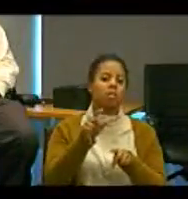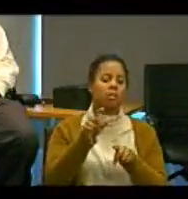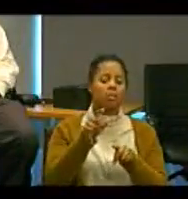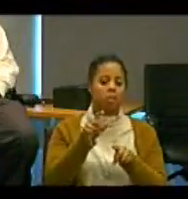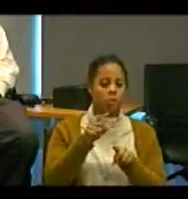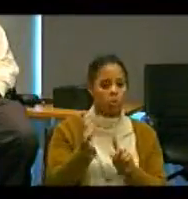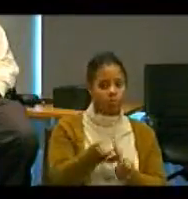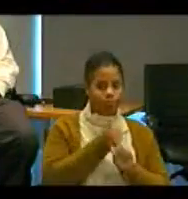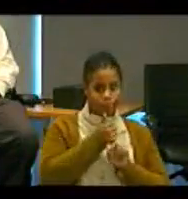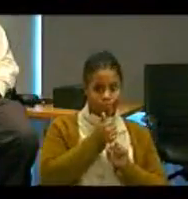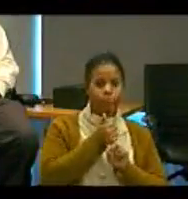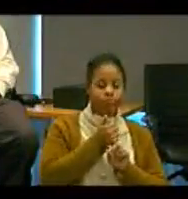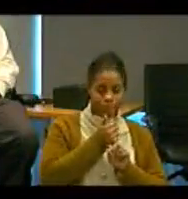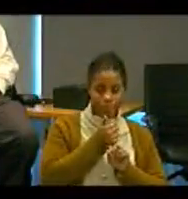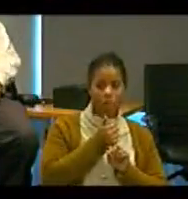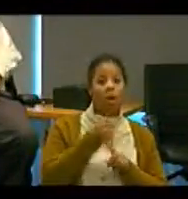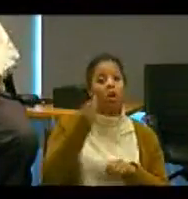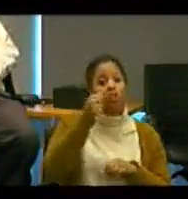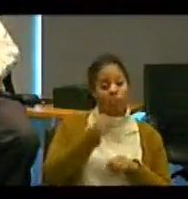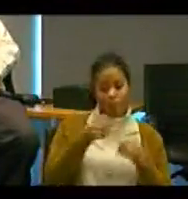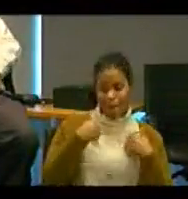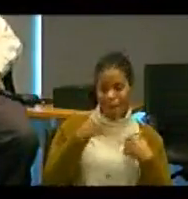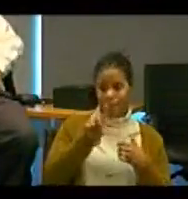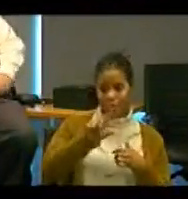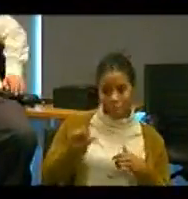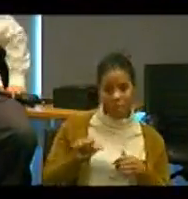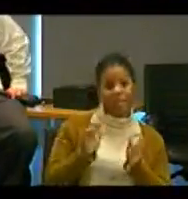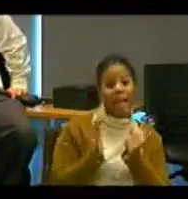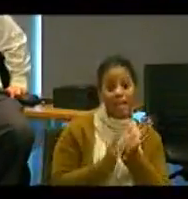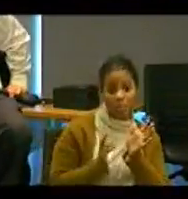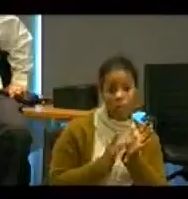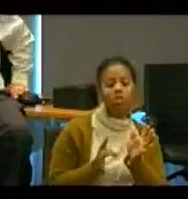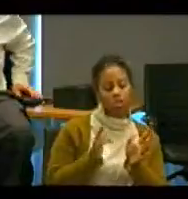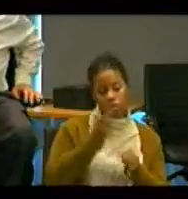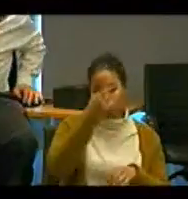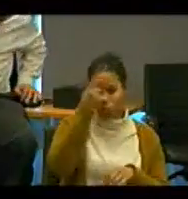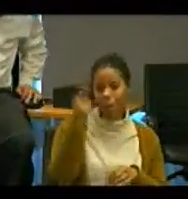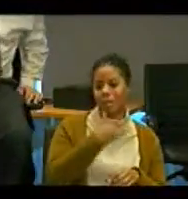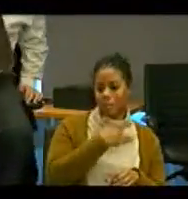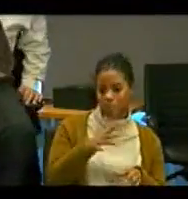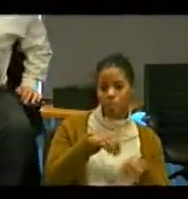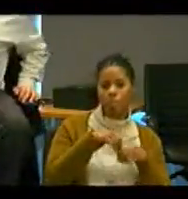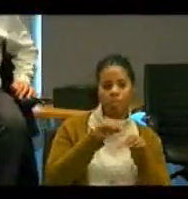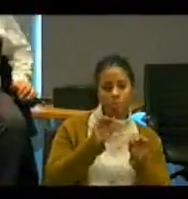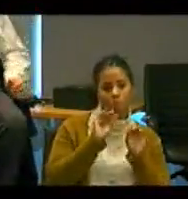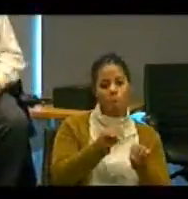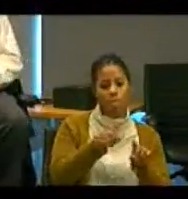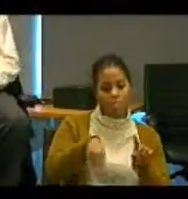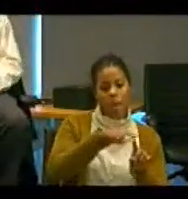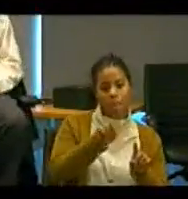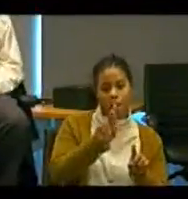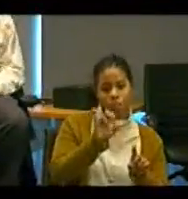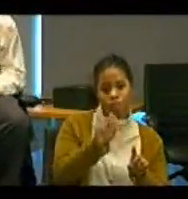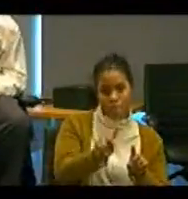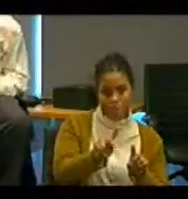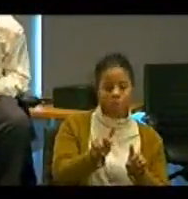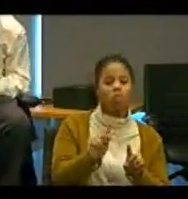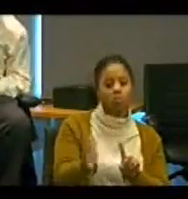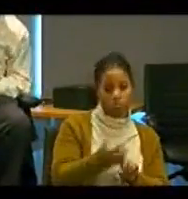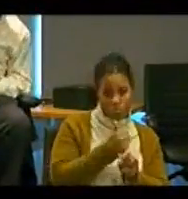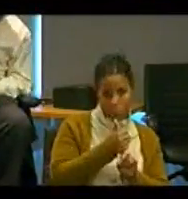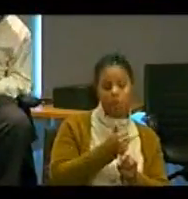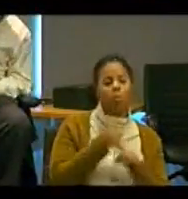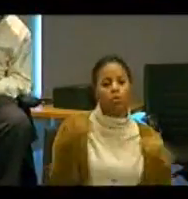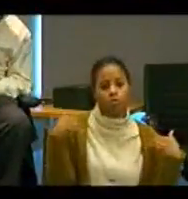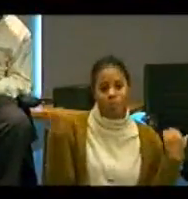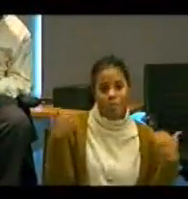girls with disabilities, this form of exploitation and trauma often places them at risk of being in contact with law enforcement and/or the juvenile delinquency